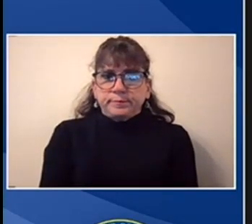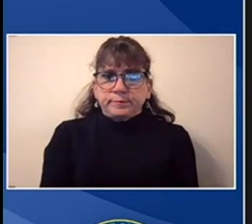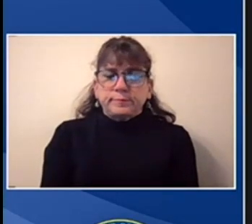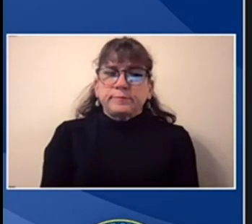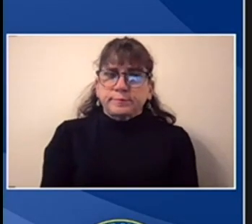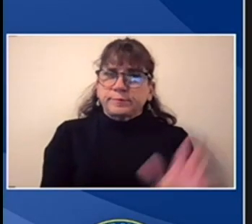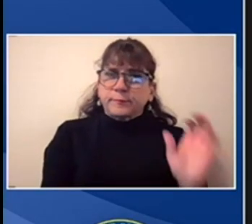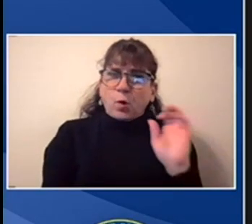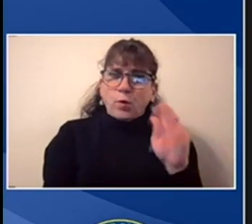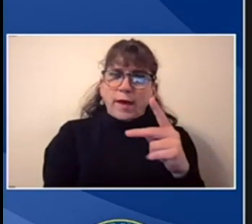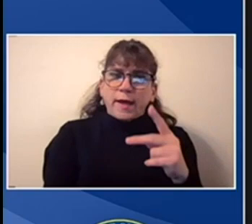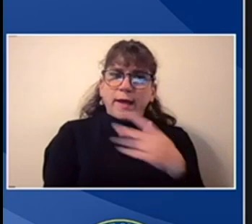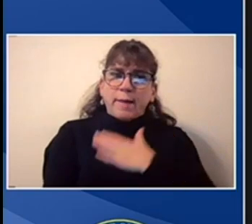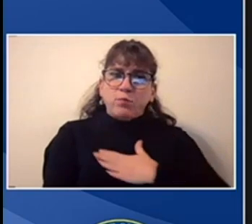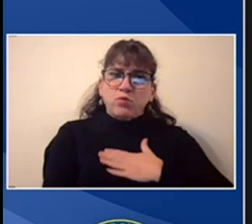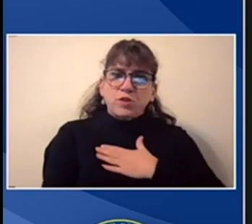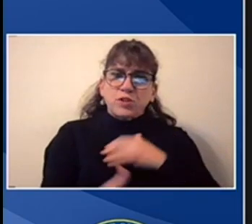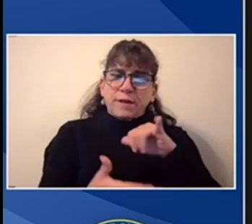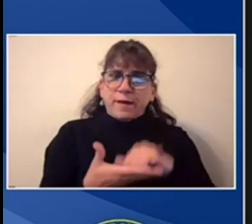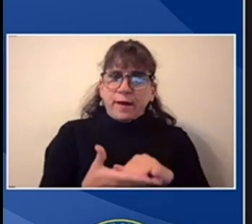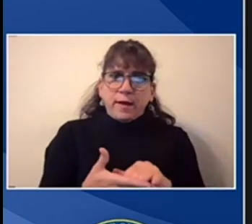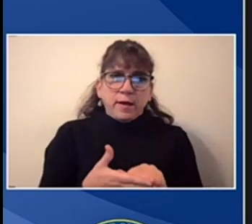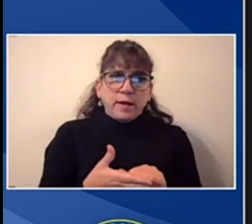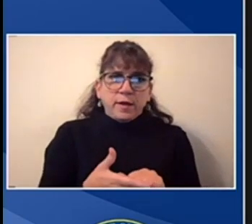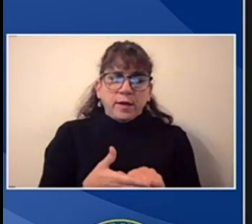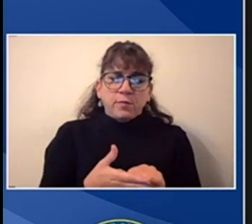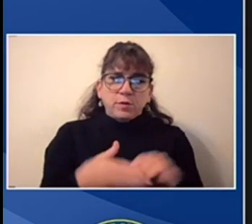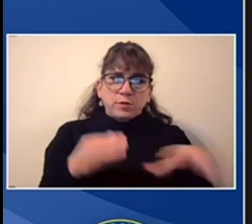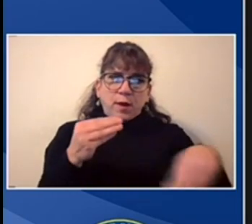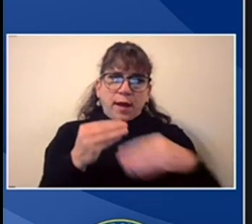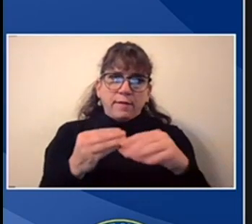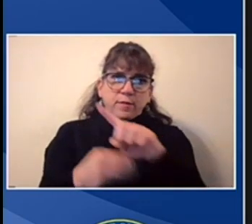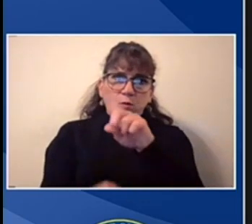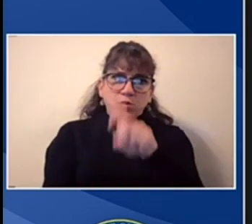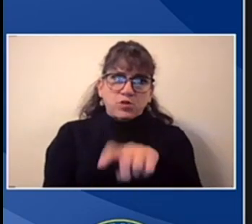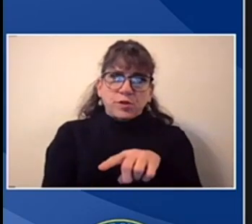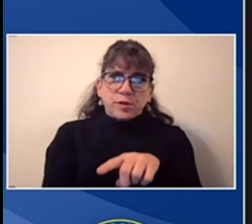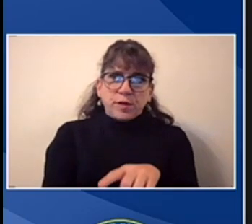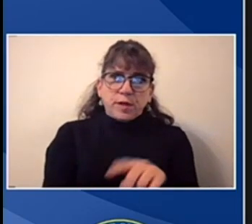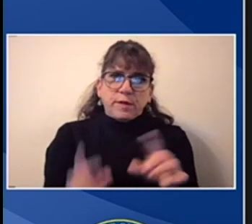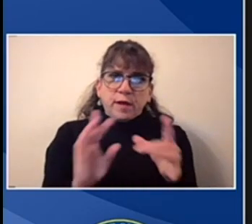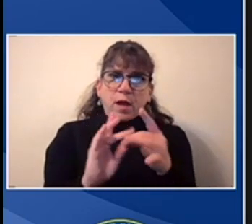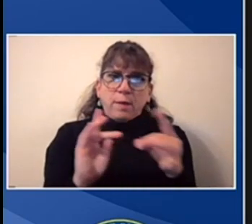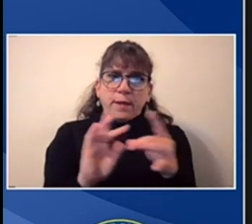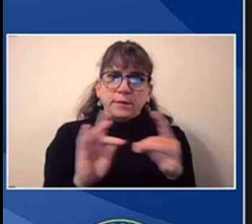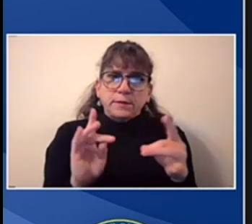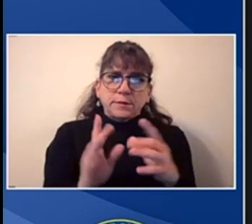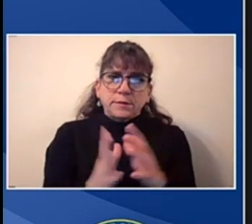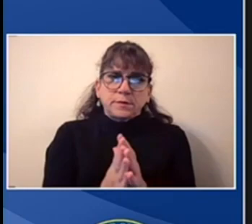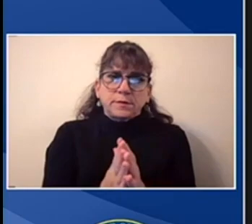Okay, appreciate that. You want to place that question in the comments?